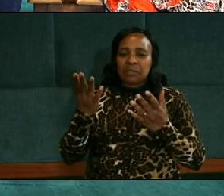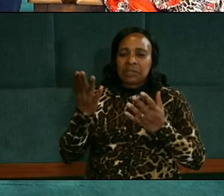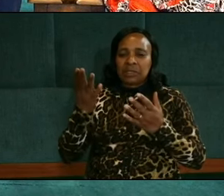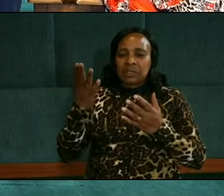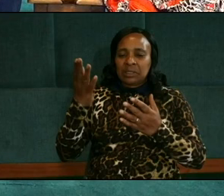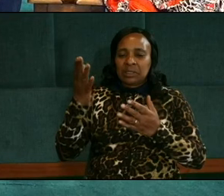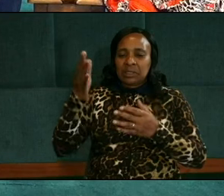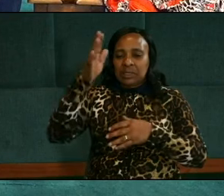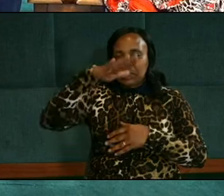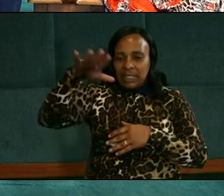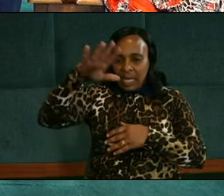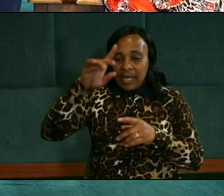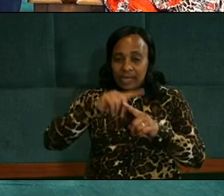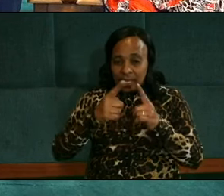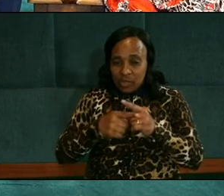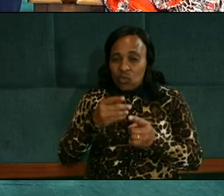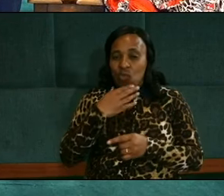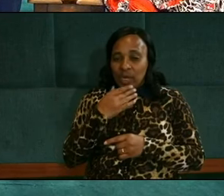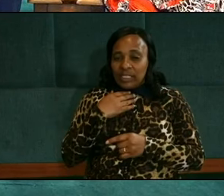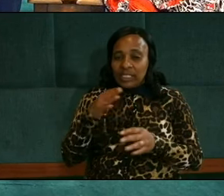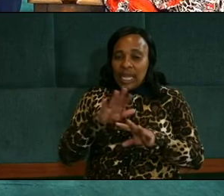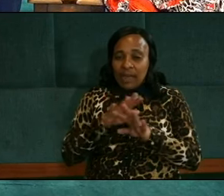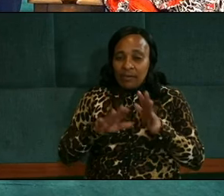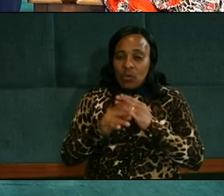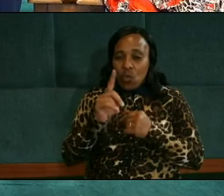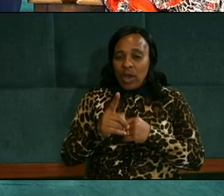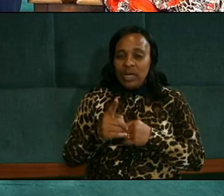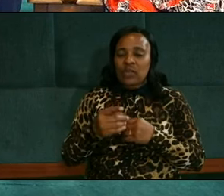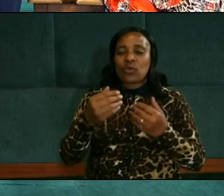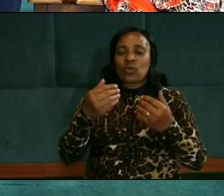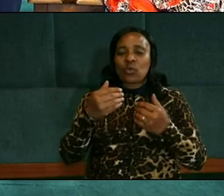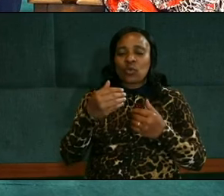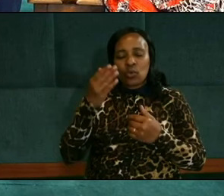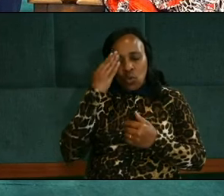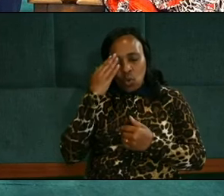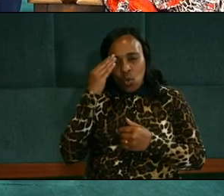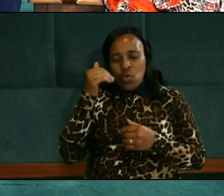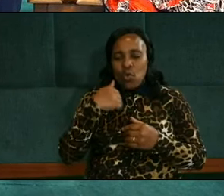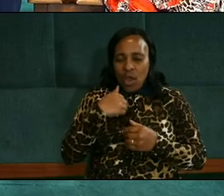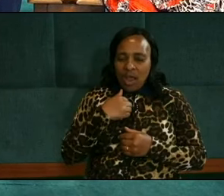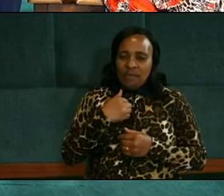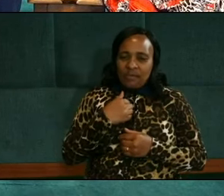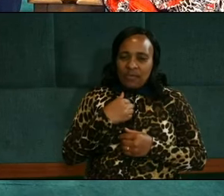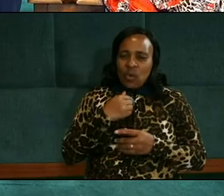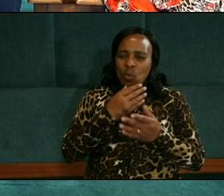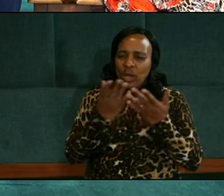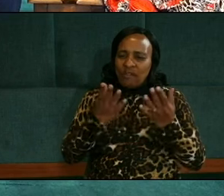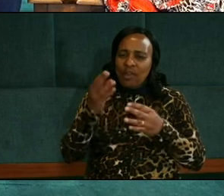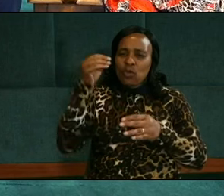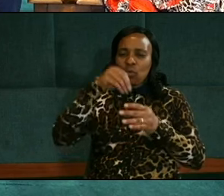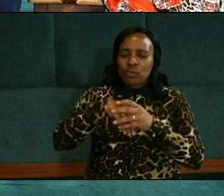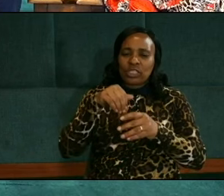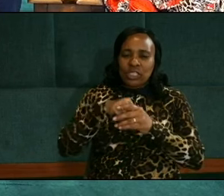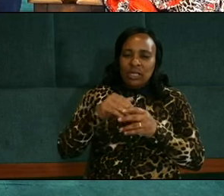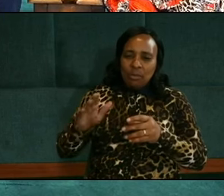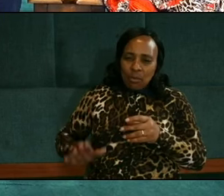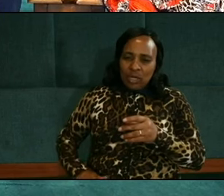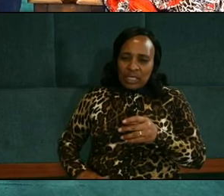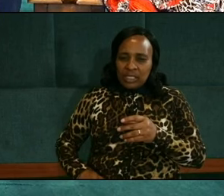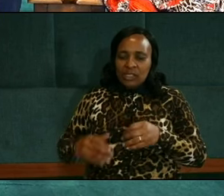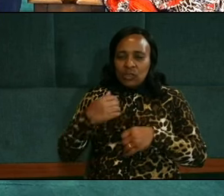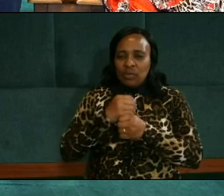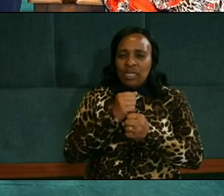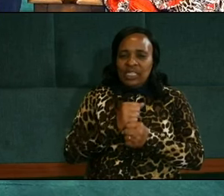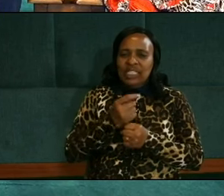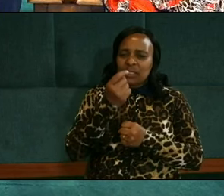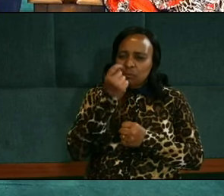you want everyone to know that you have that phone. So whenever you put it in your pocket, you make sure it's in the